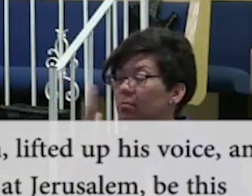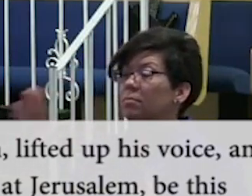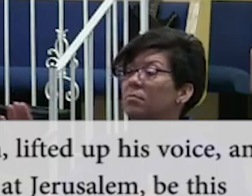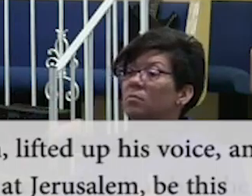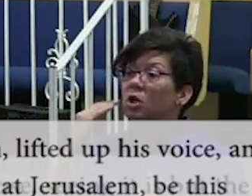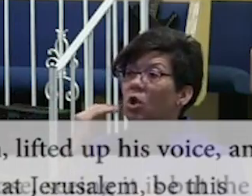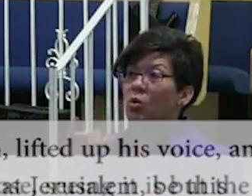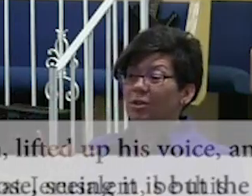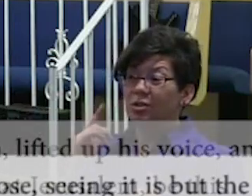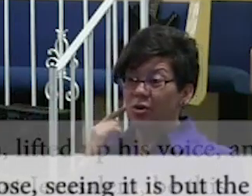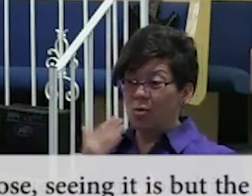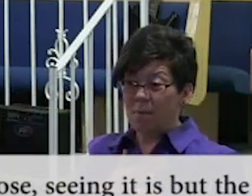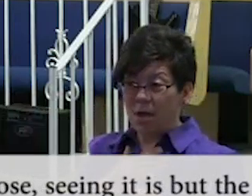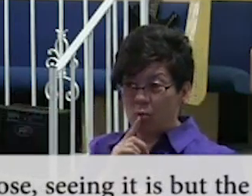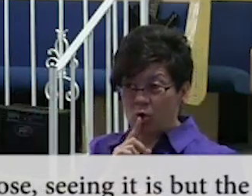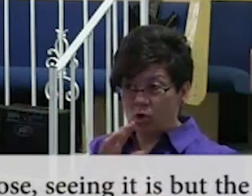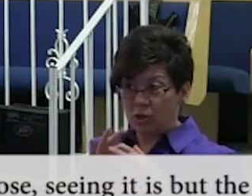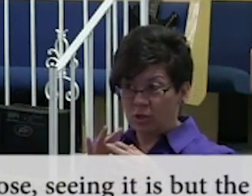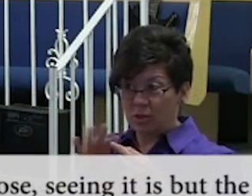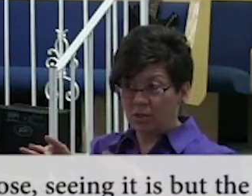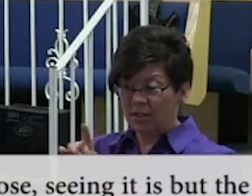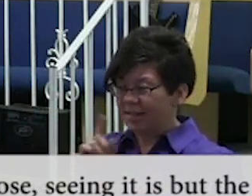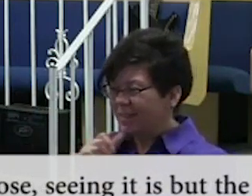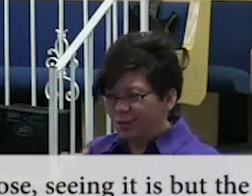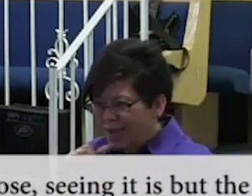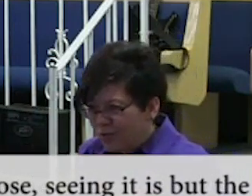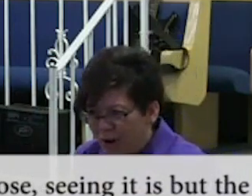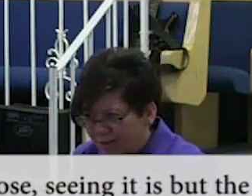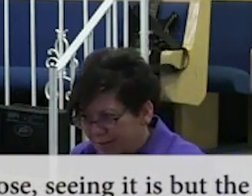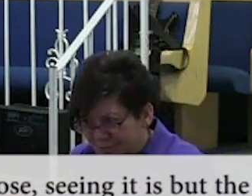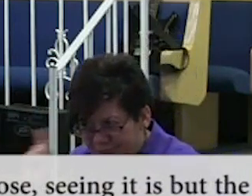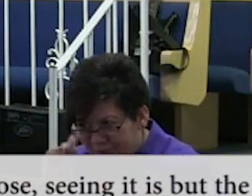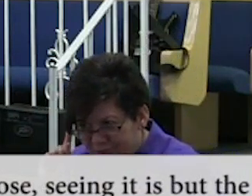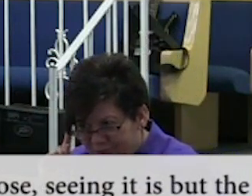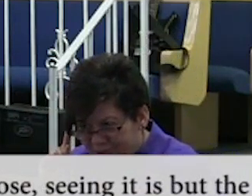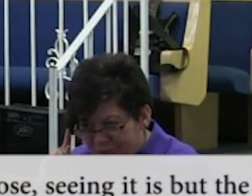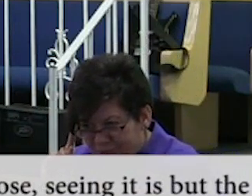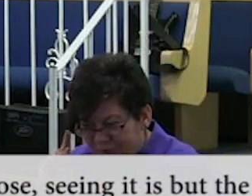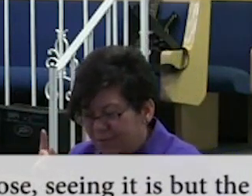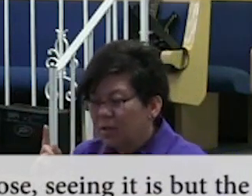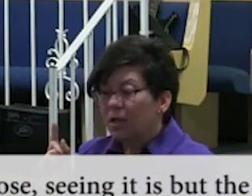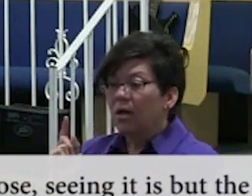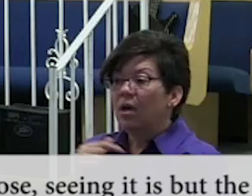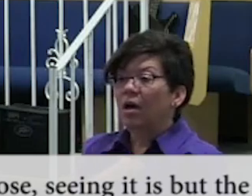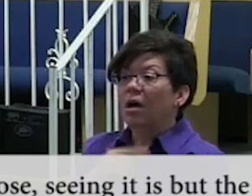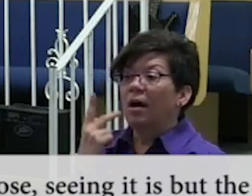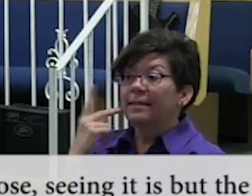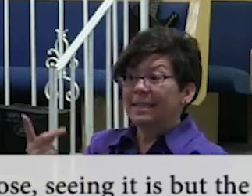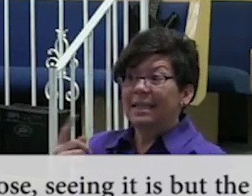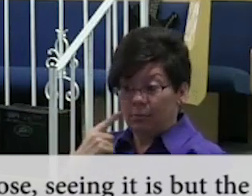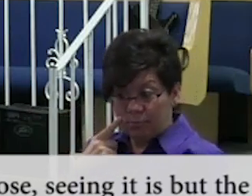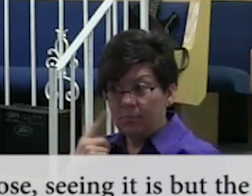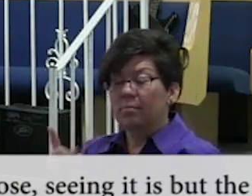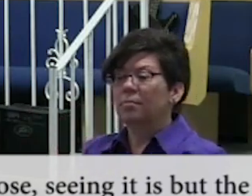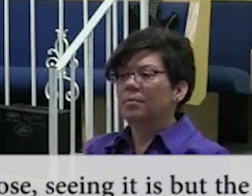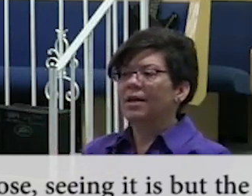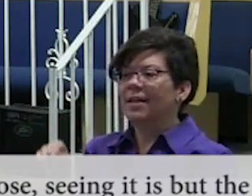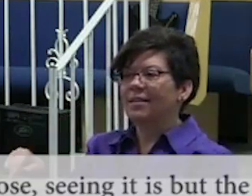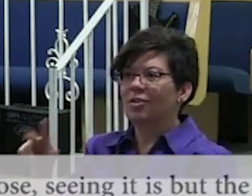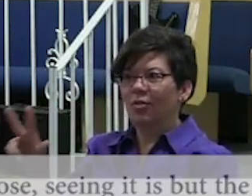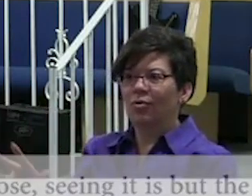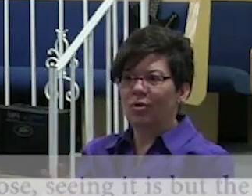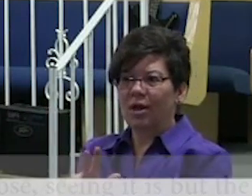hearken to my words. For these are not drunken as ye suppose, seeing it is but the third hour of the